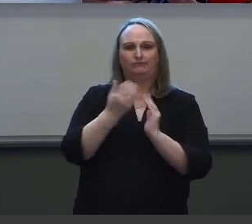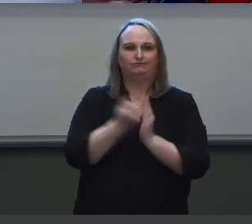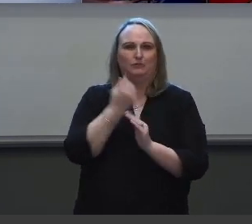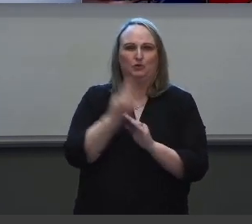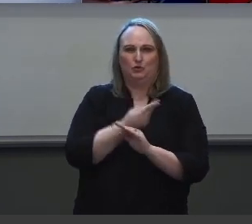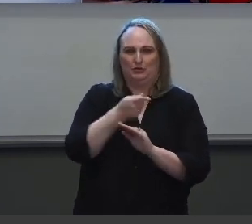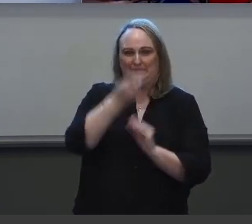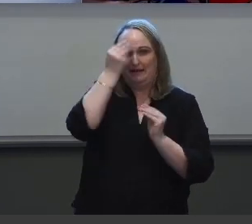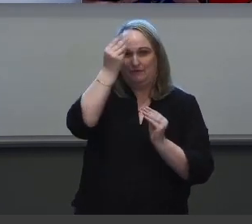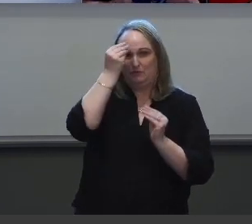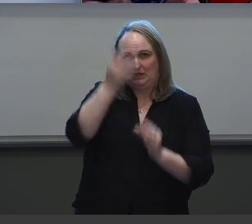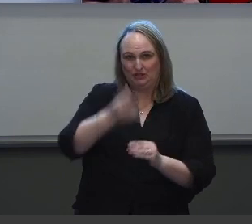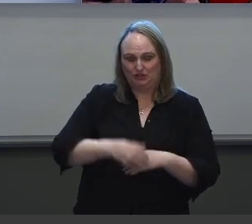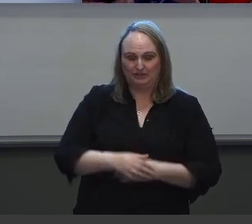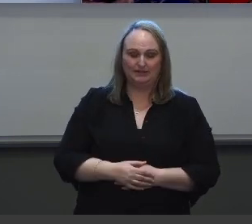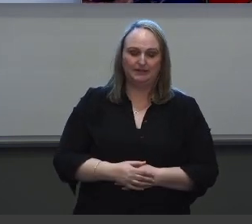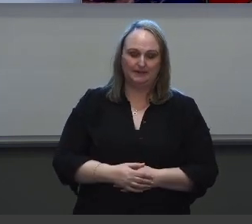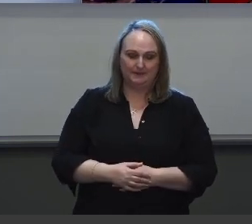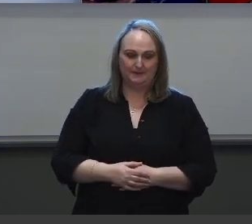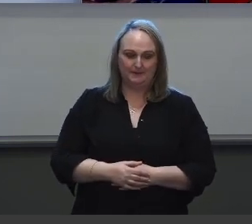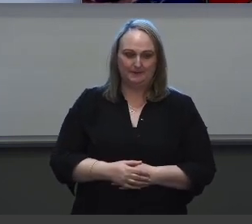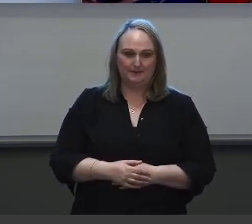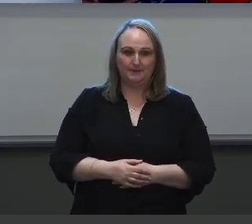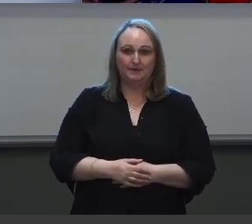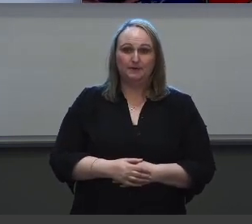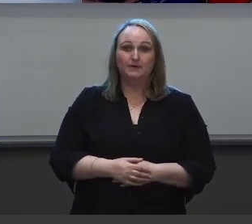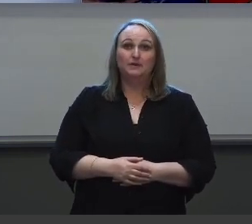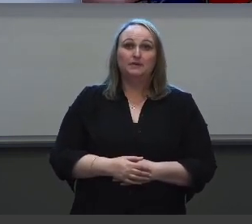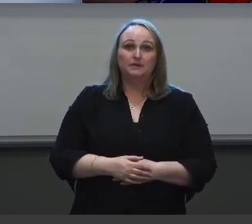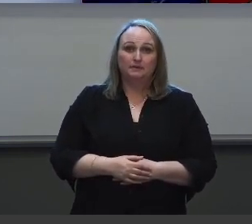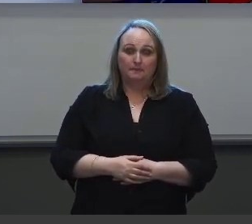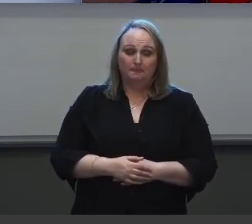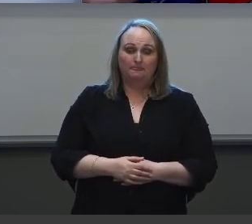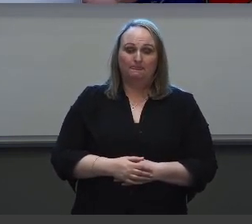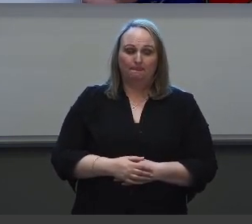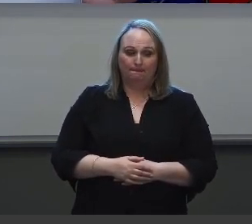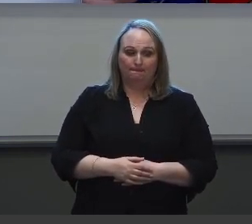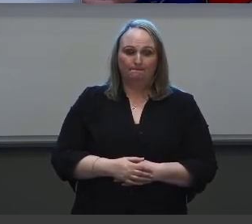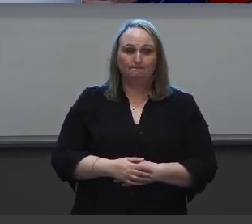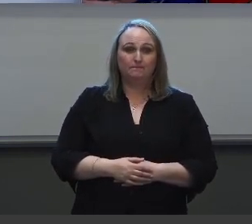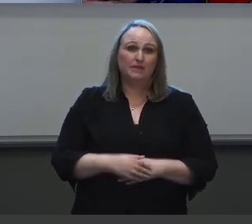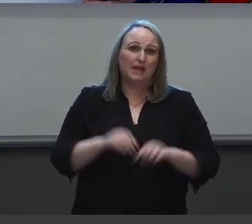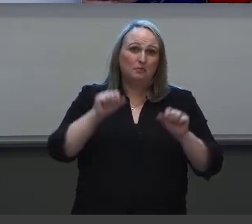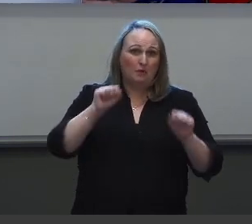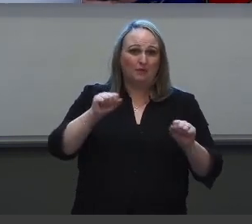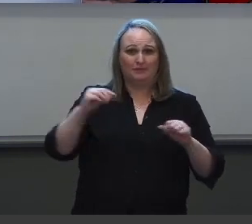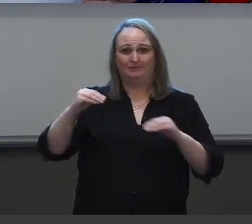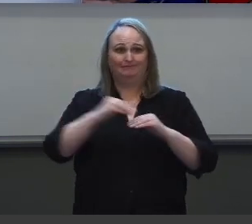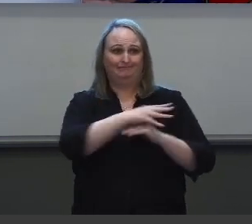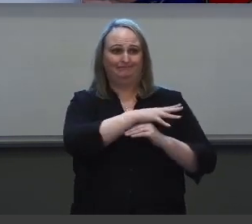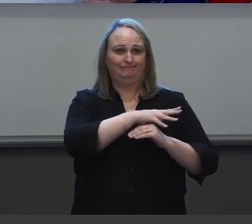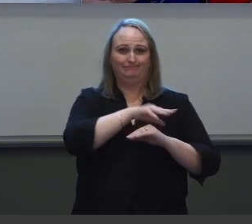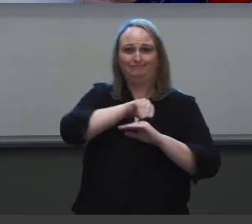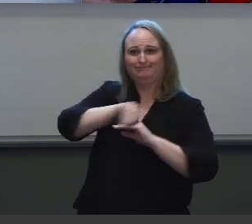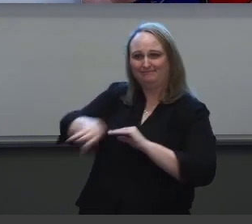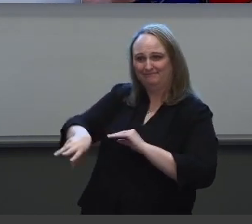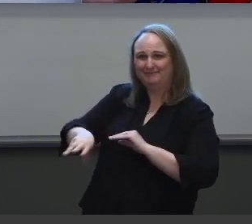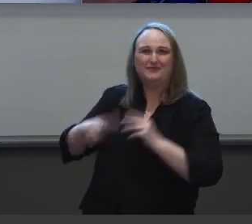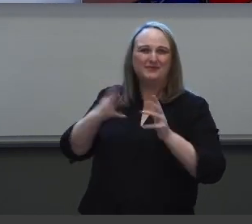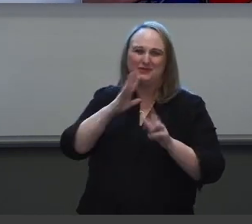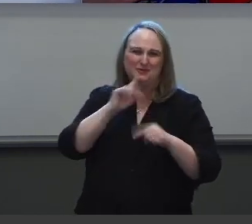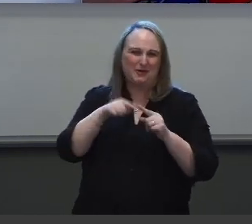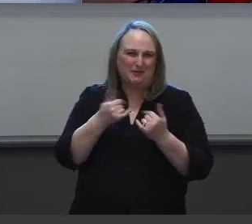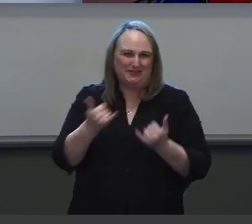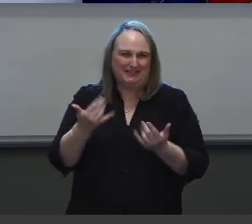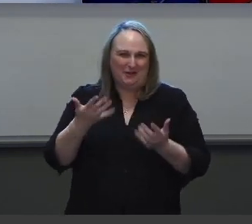knowledge, acknowledging the fact that these relationships are likely bidirectional. This is something that's been talked about already today, but